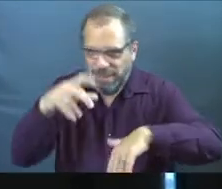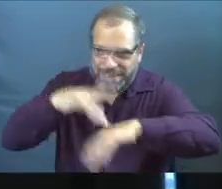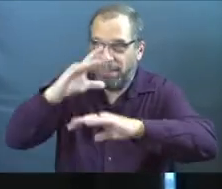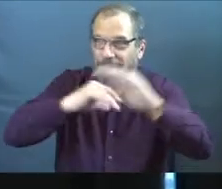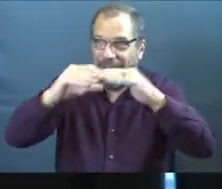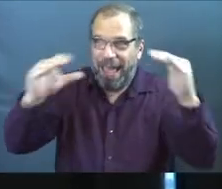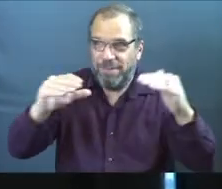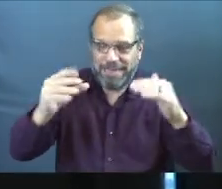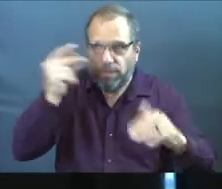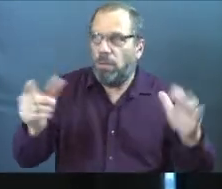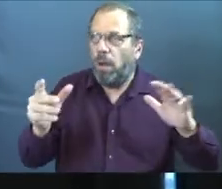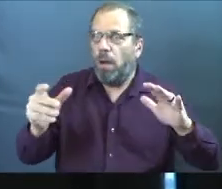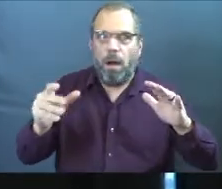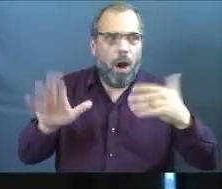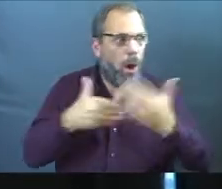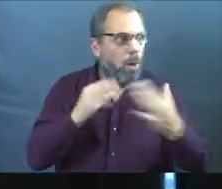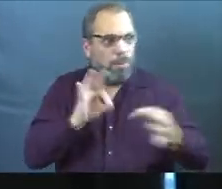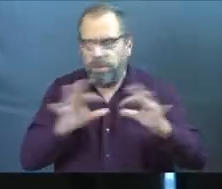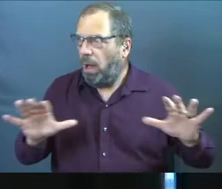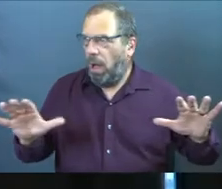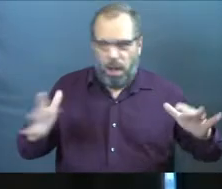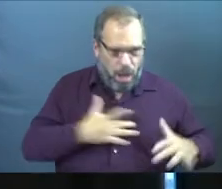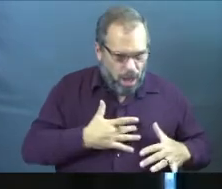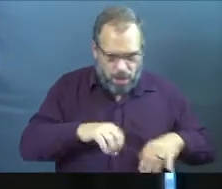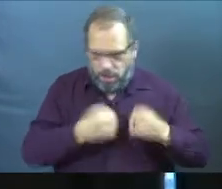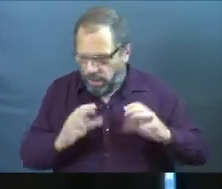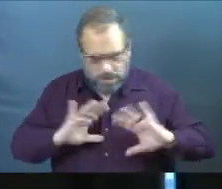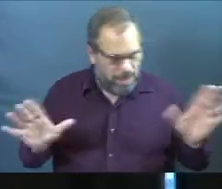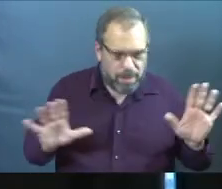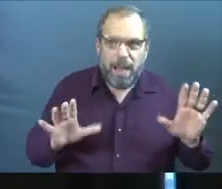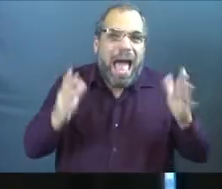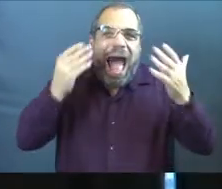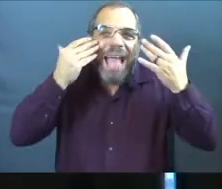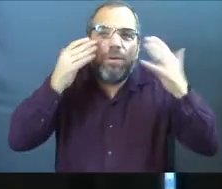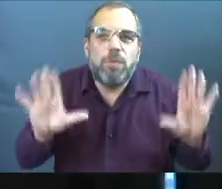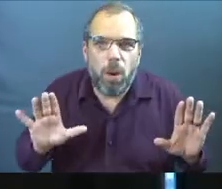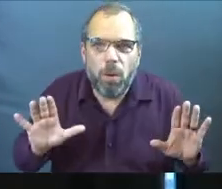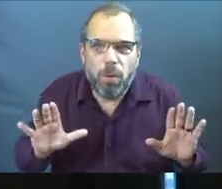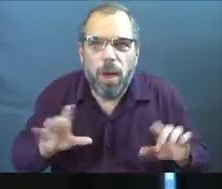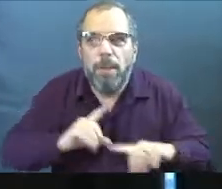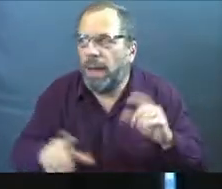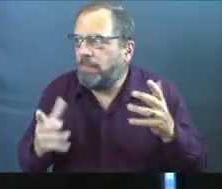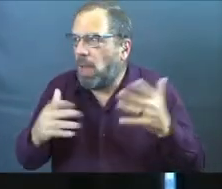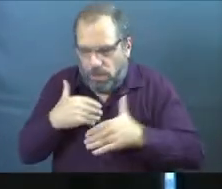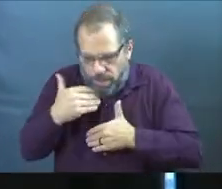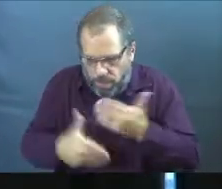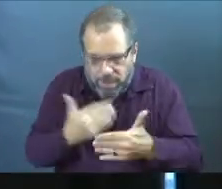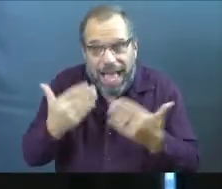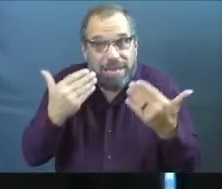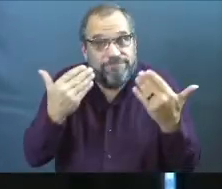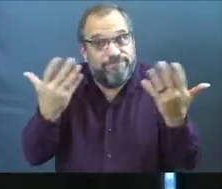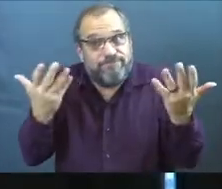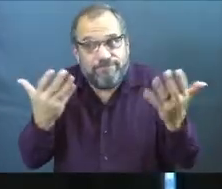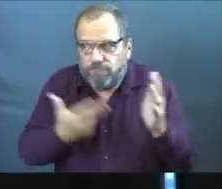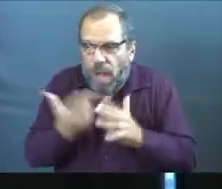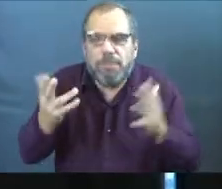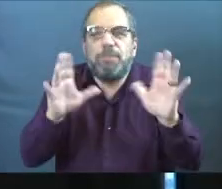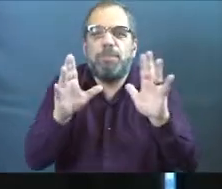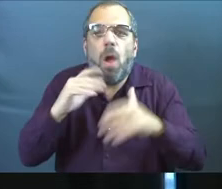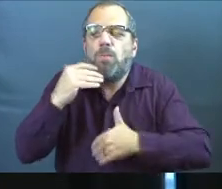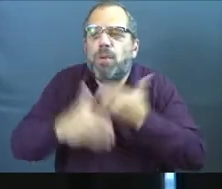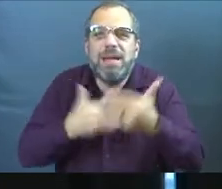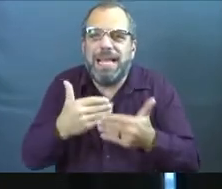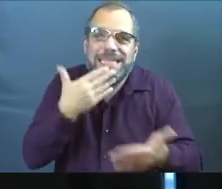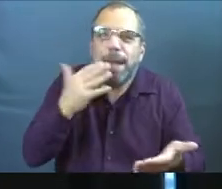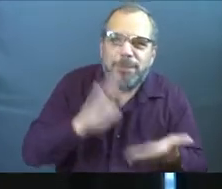eternity with God, if it's like, boom, just everything's perfect. Like, our heart doesn't break for those things anymore. We don't know. It could be a process, truthfully. It could be, and a